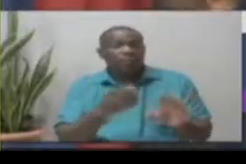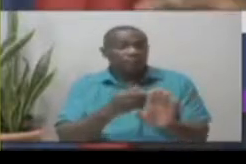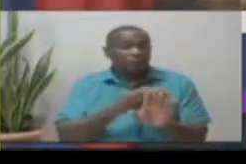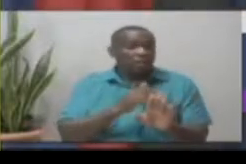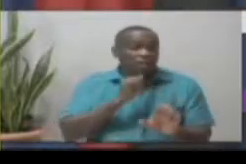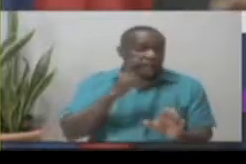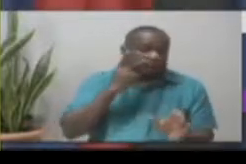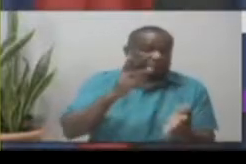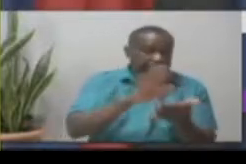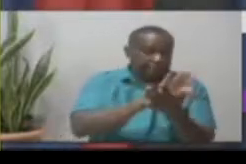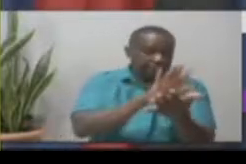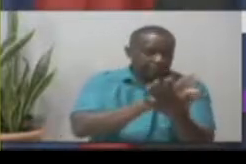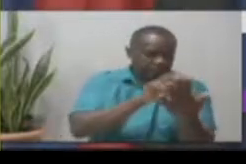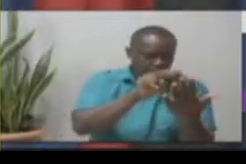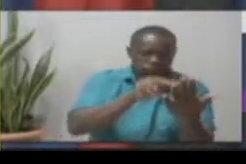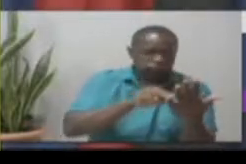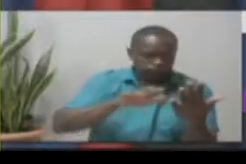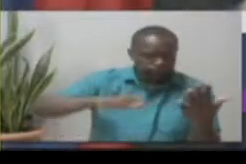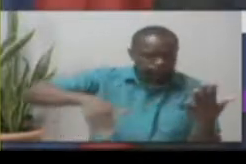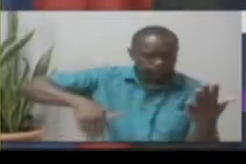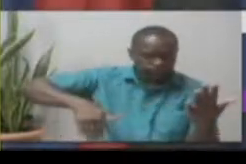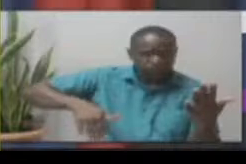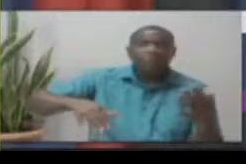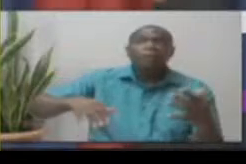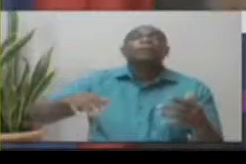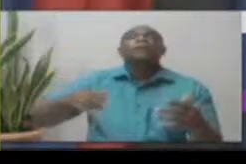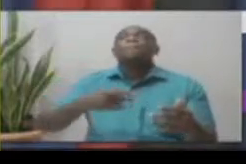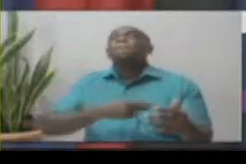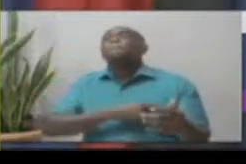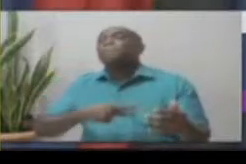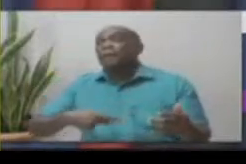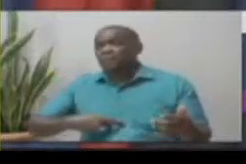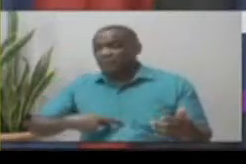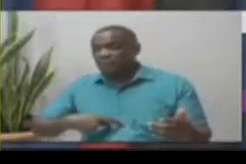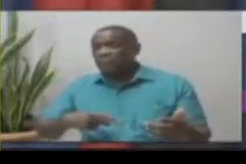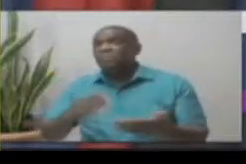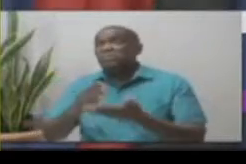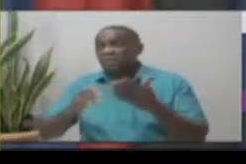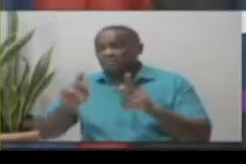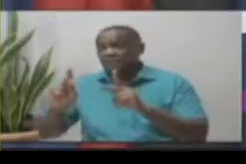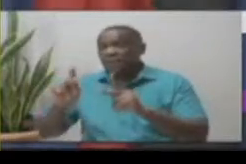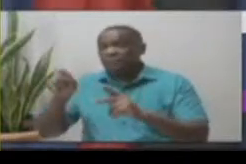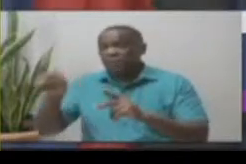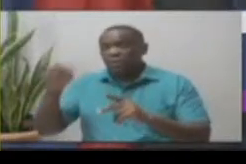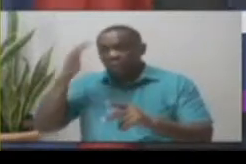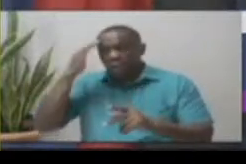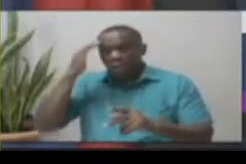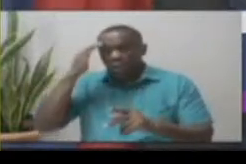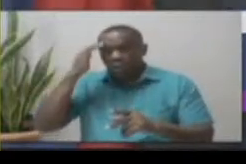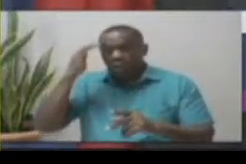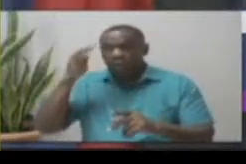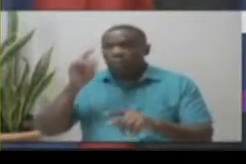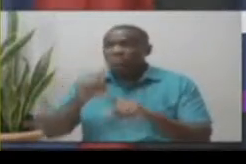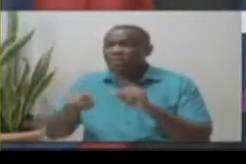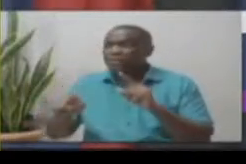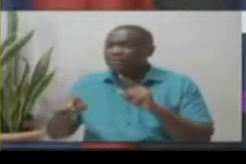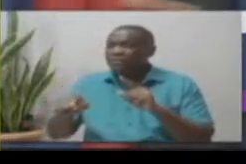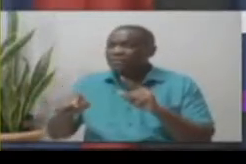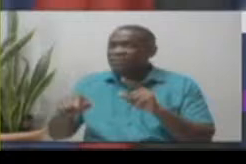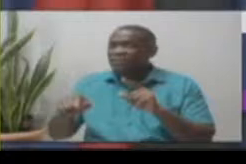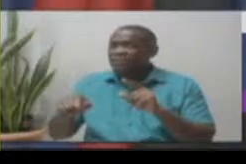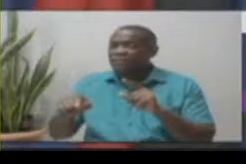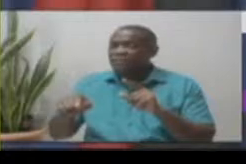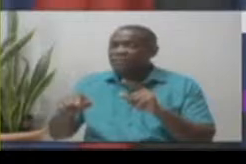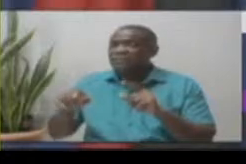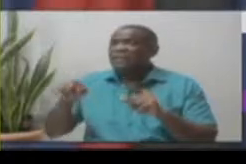stealing public money in the ways that they have done it. I haven't seen that yet. What I've seen, though, is that